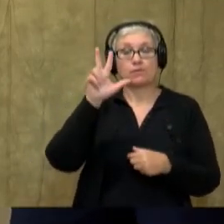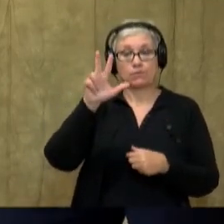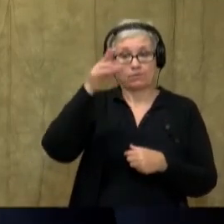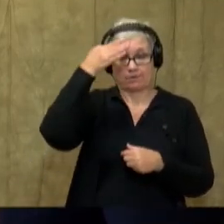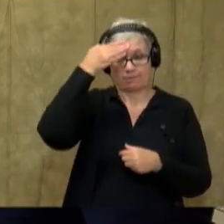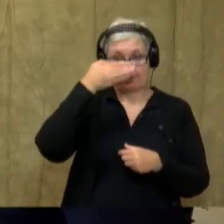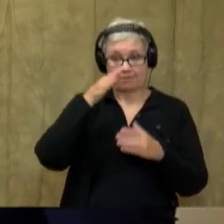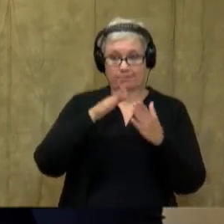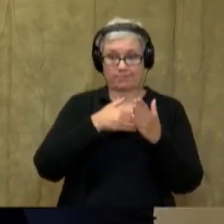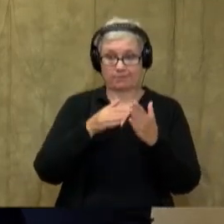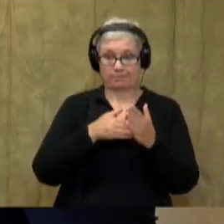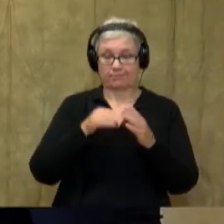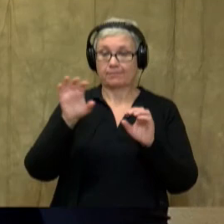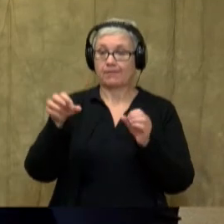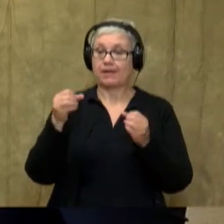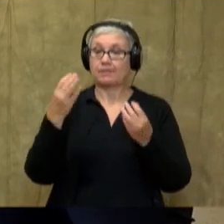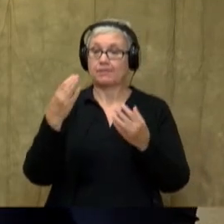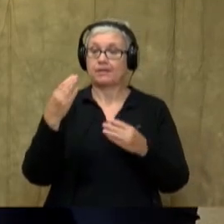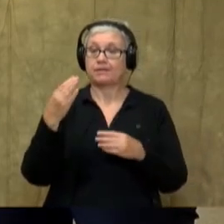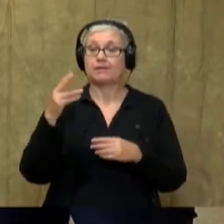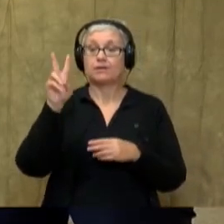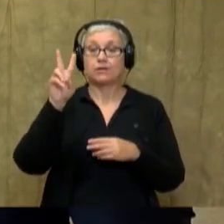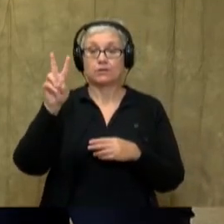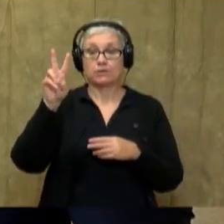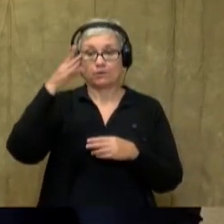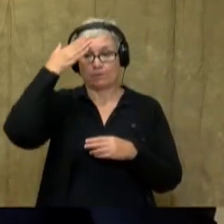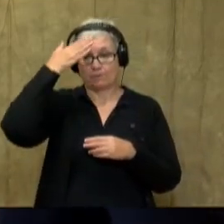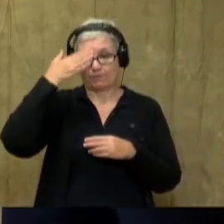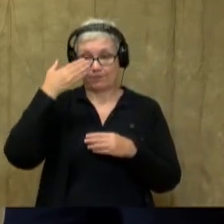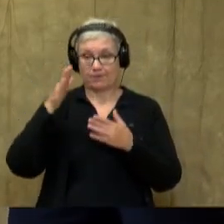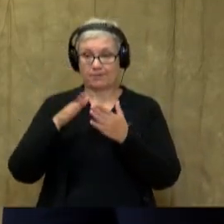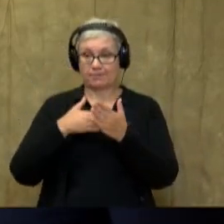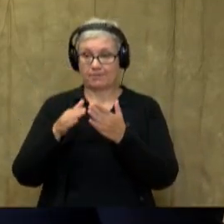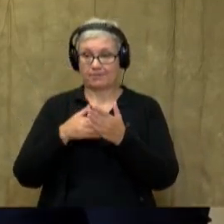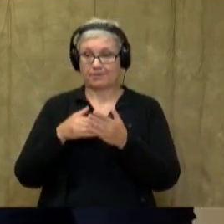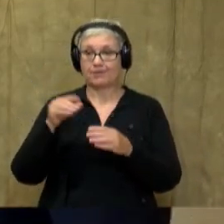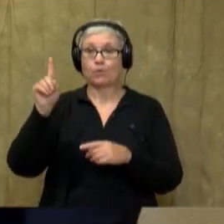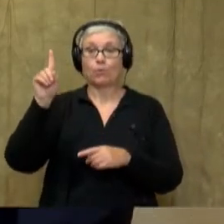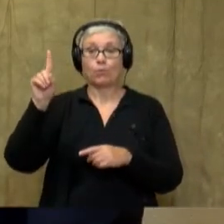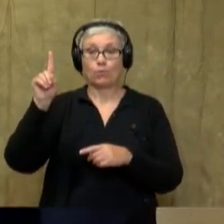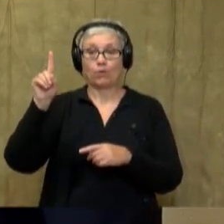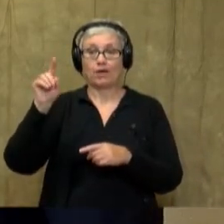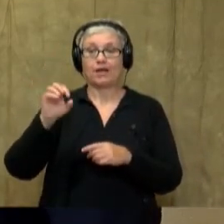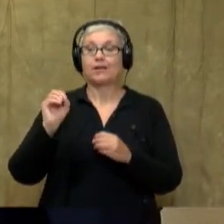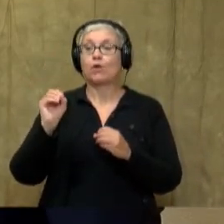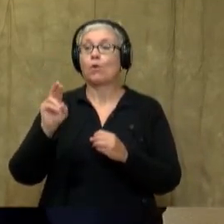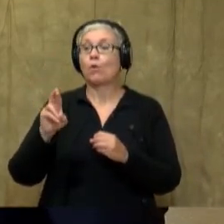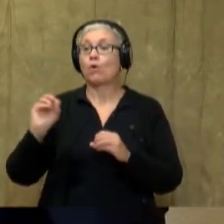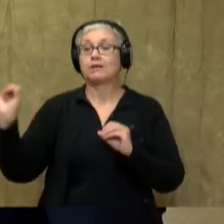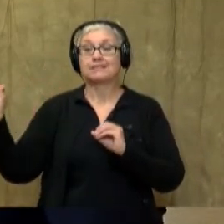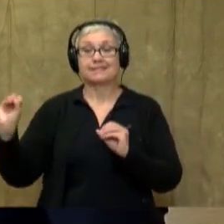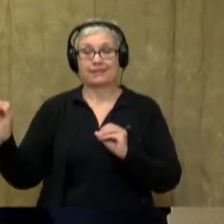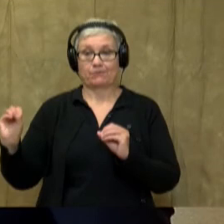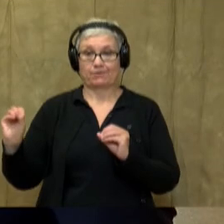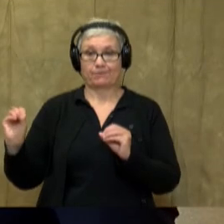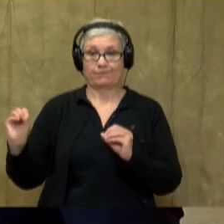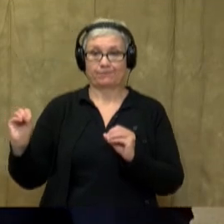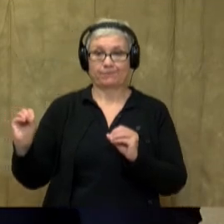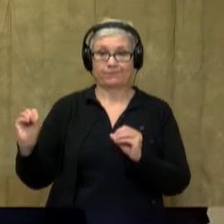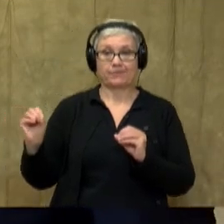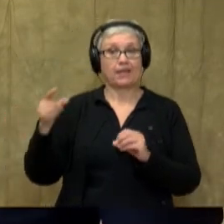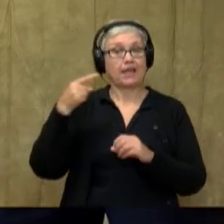painted? How many would have 2 faces painted? 1 face painted, and then 0 faces painted? Think about